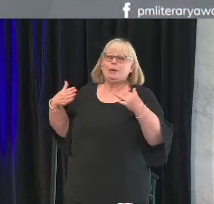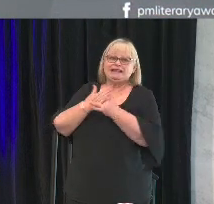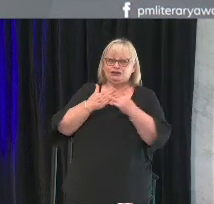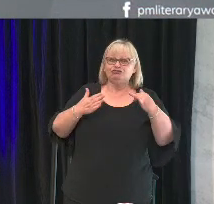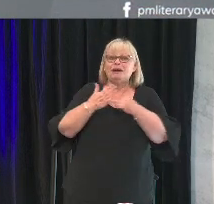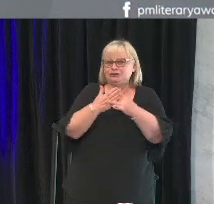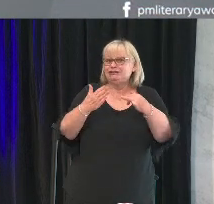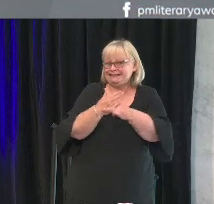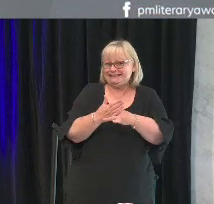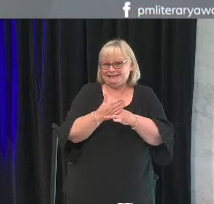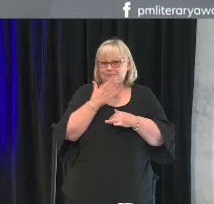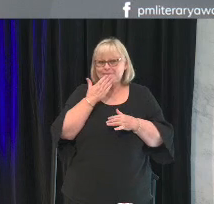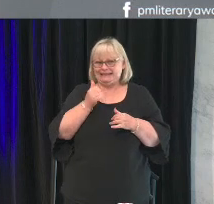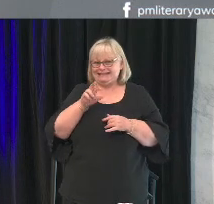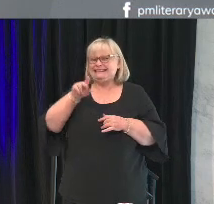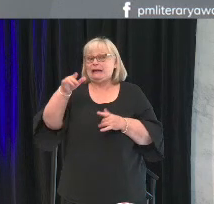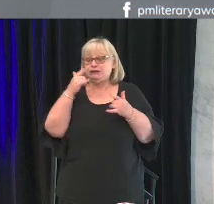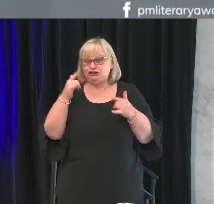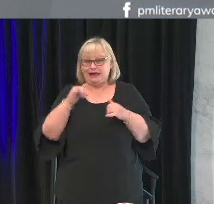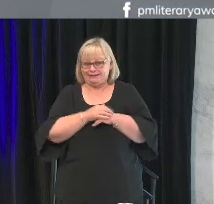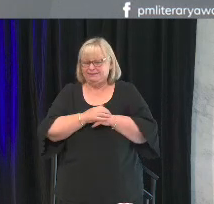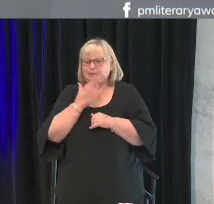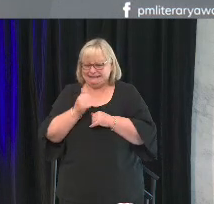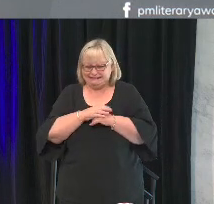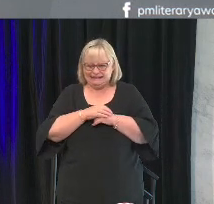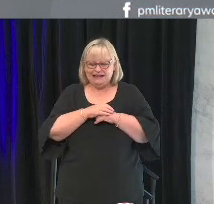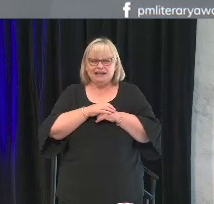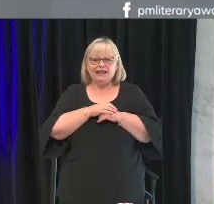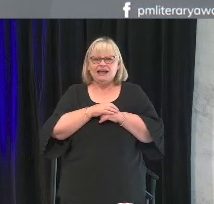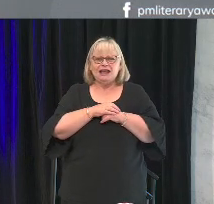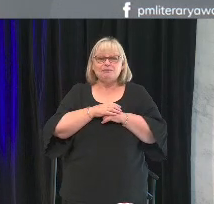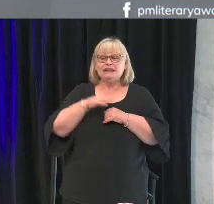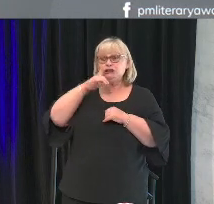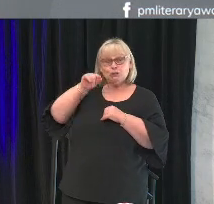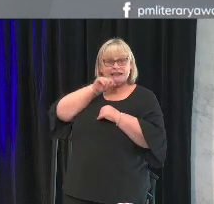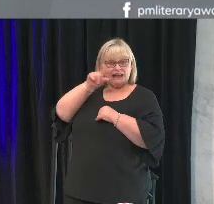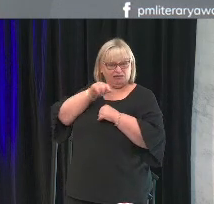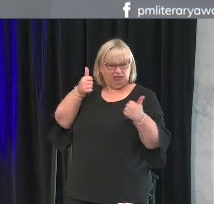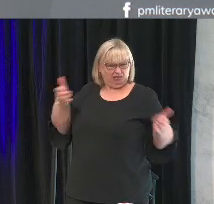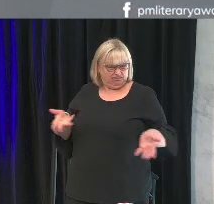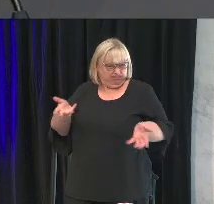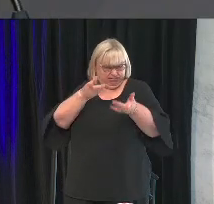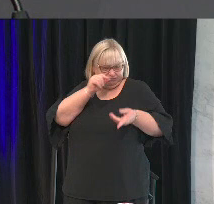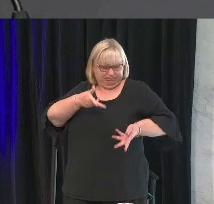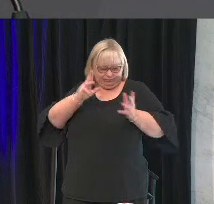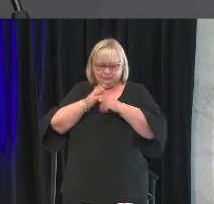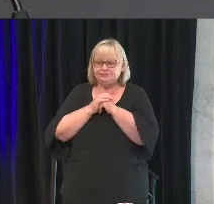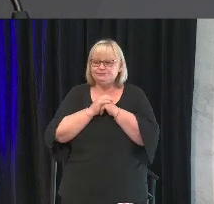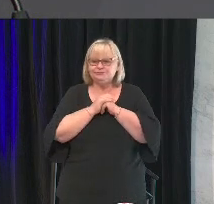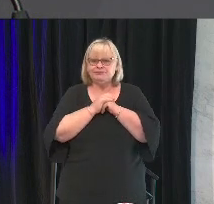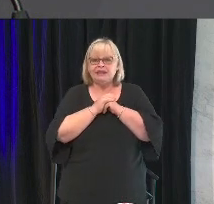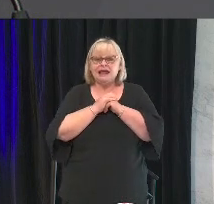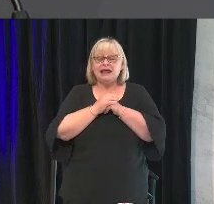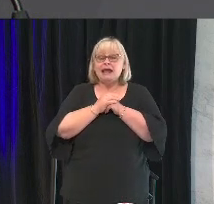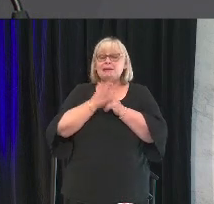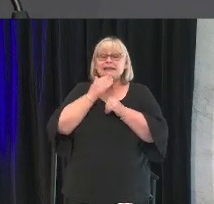ceremony? Really, double check right now, it never hurts. But witty tweeting is, of course, encouraged. Please also